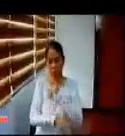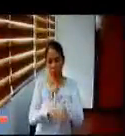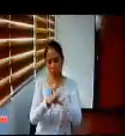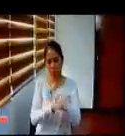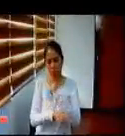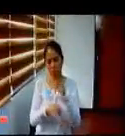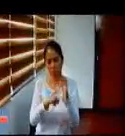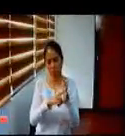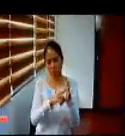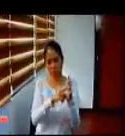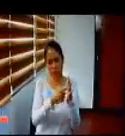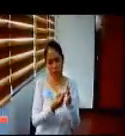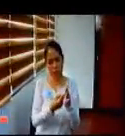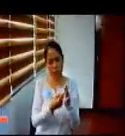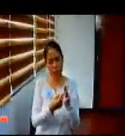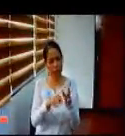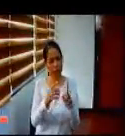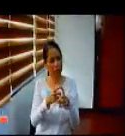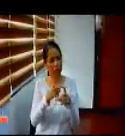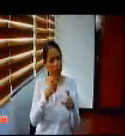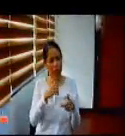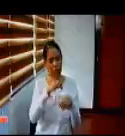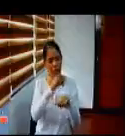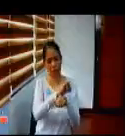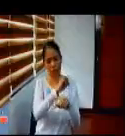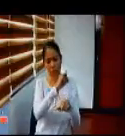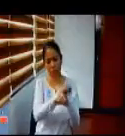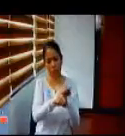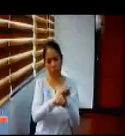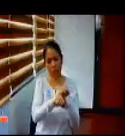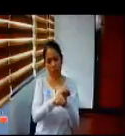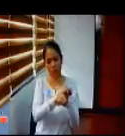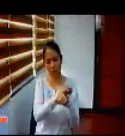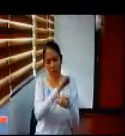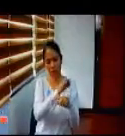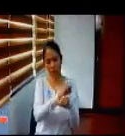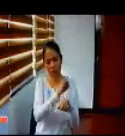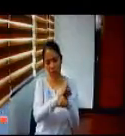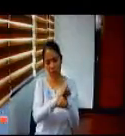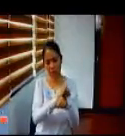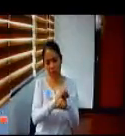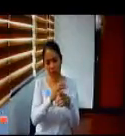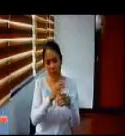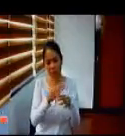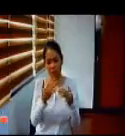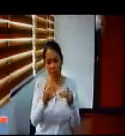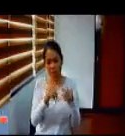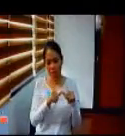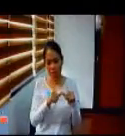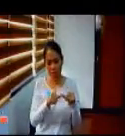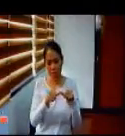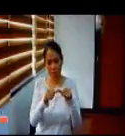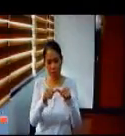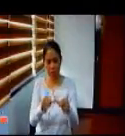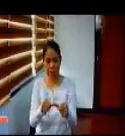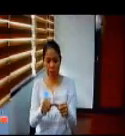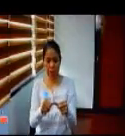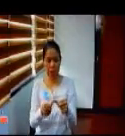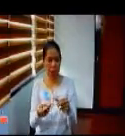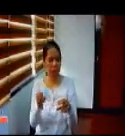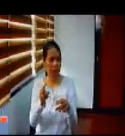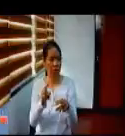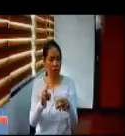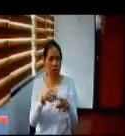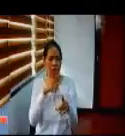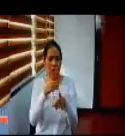started this from the industrial age and continue to do so are the real culprits of